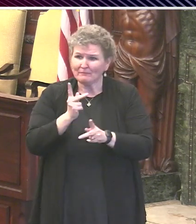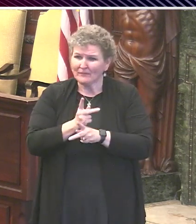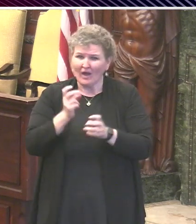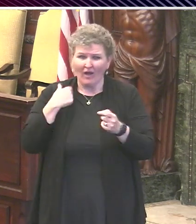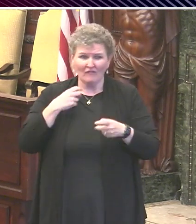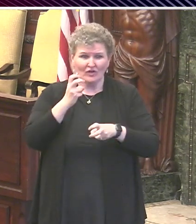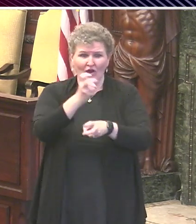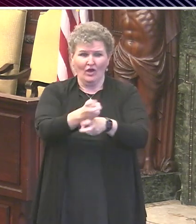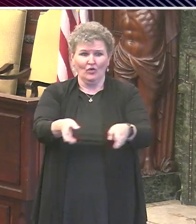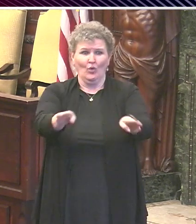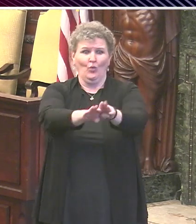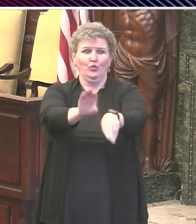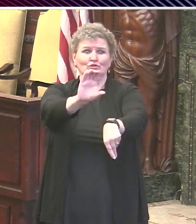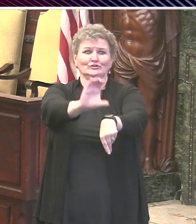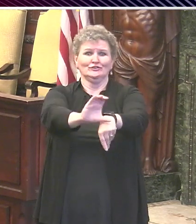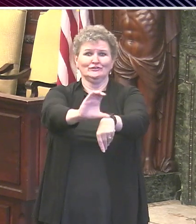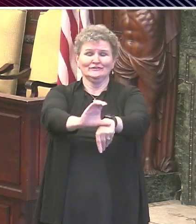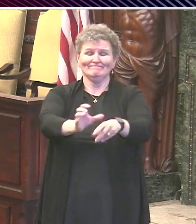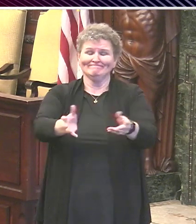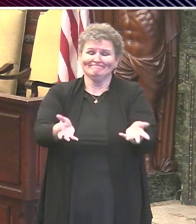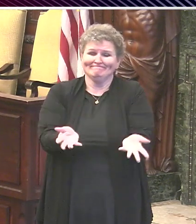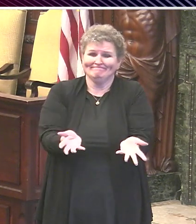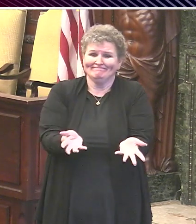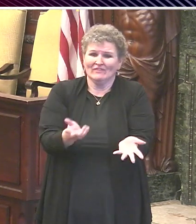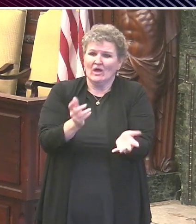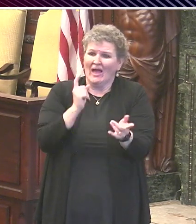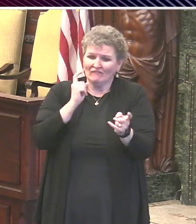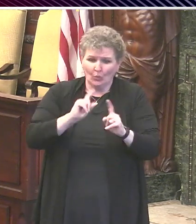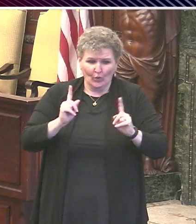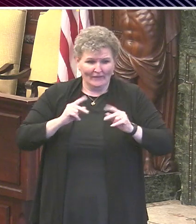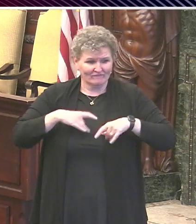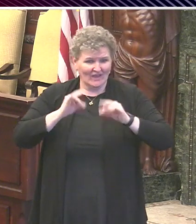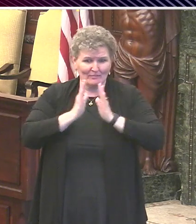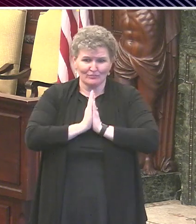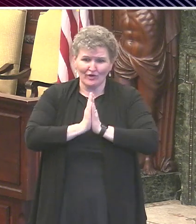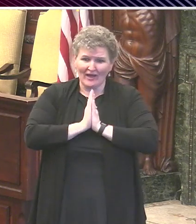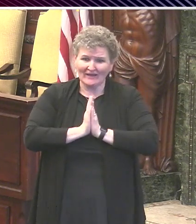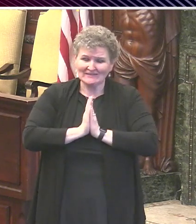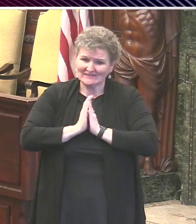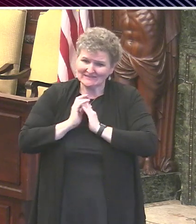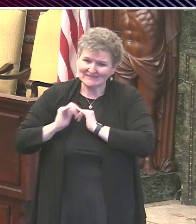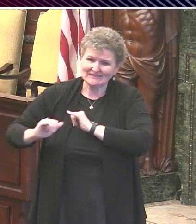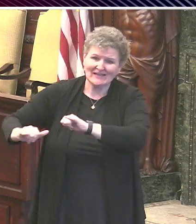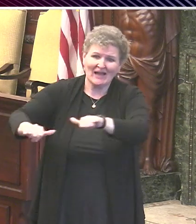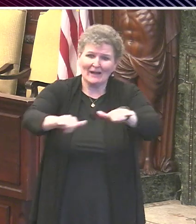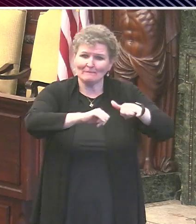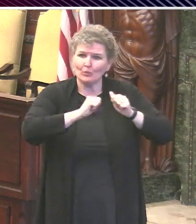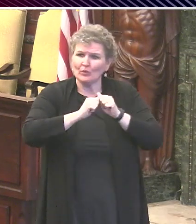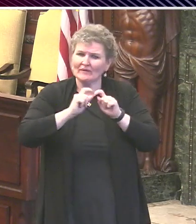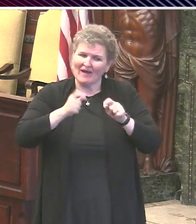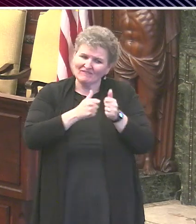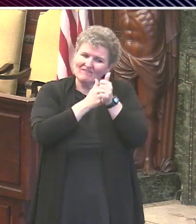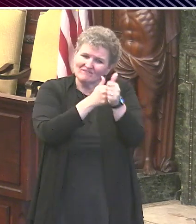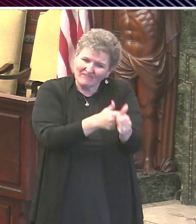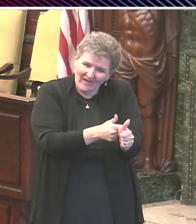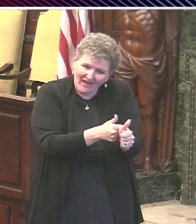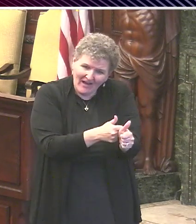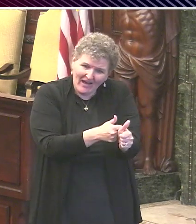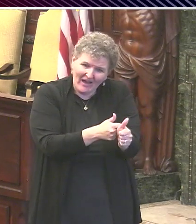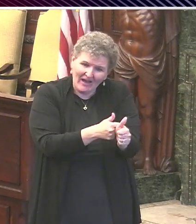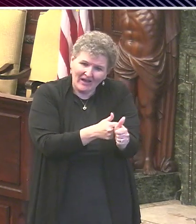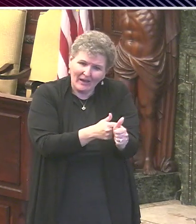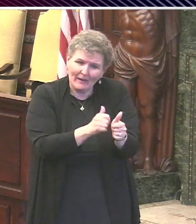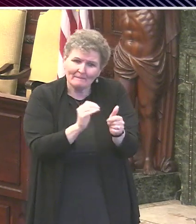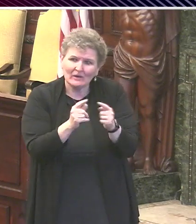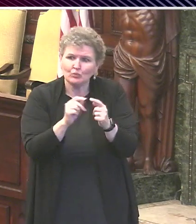worship. We certainly want everyone to follow our standards wherever that takes place. We certainly will be, if we find evidence of spread in one